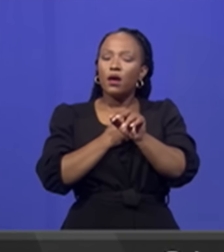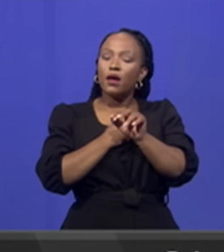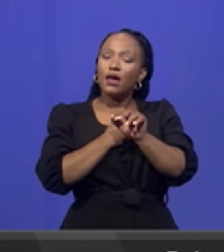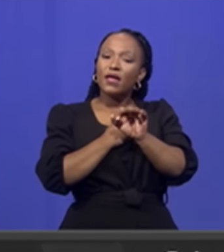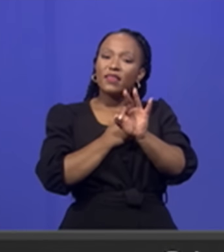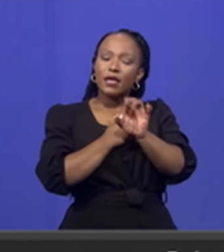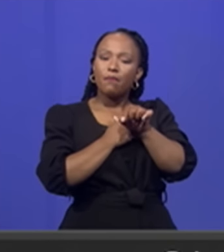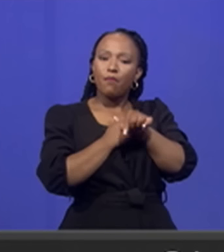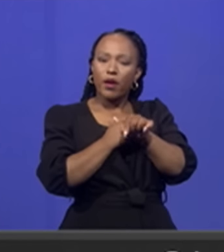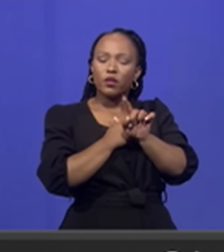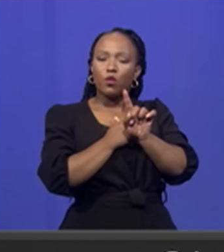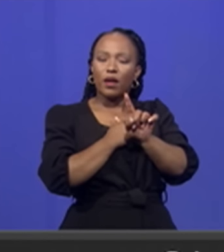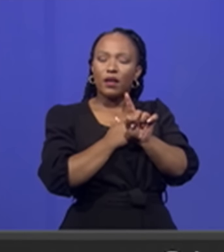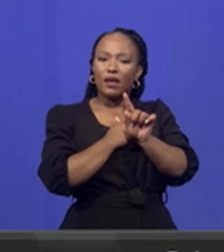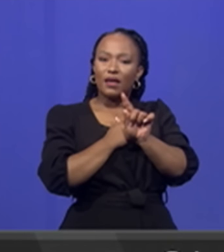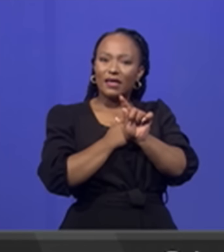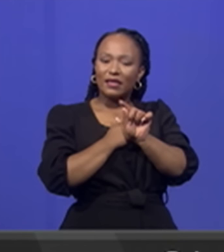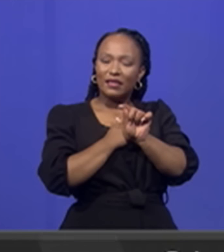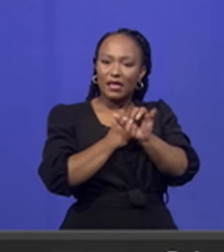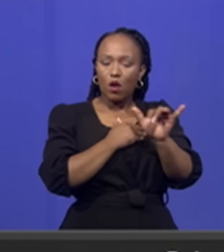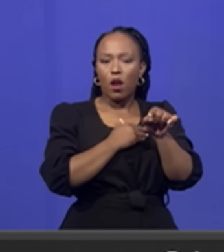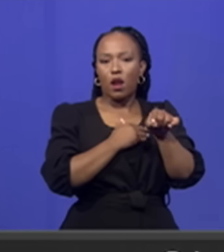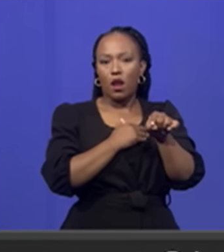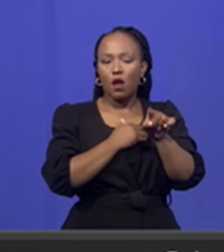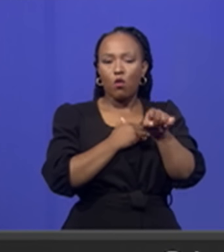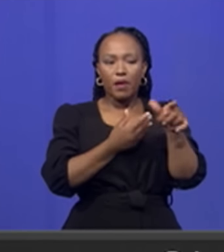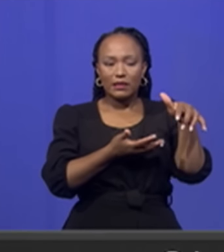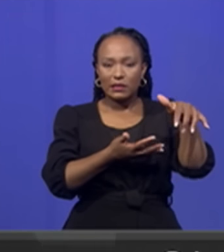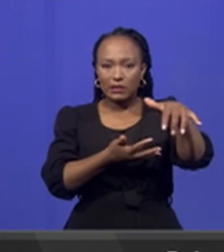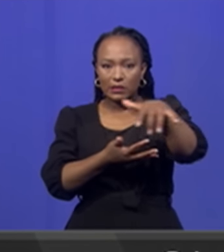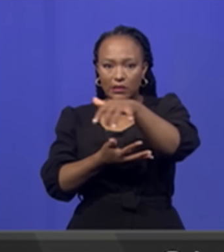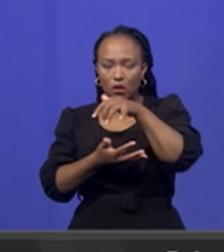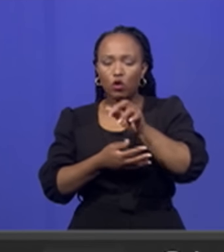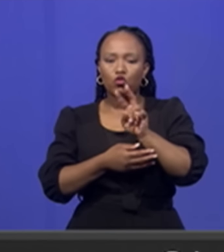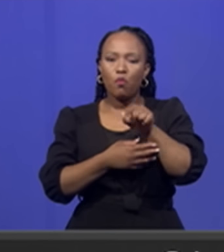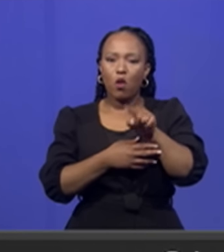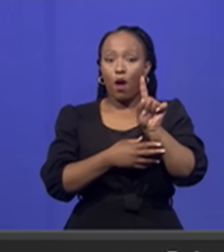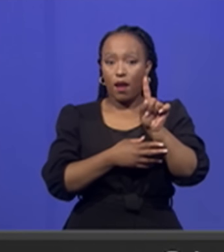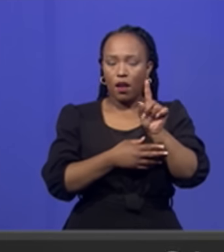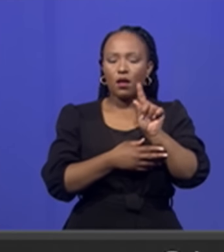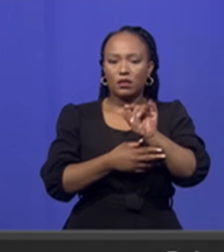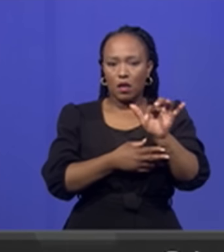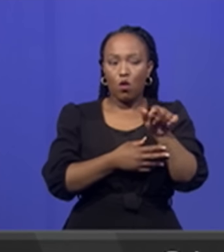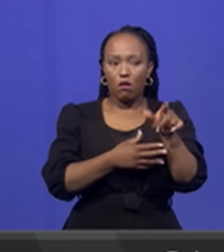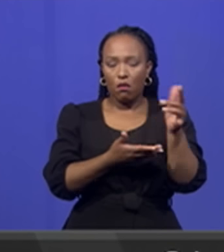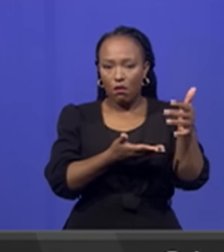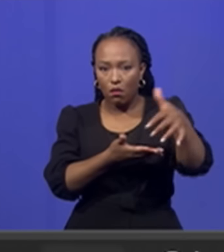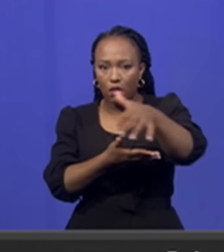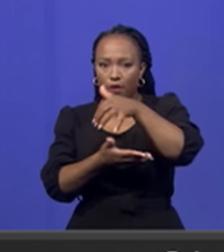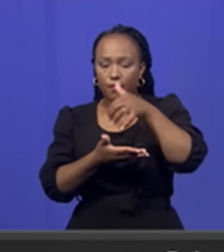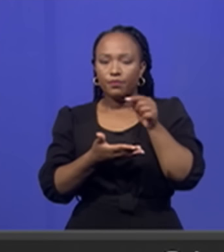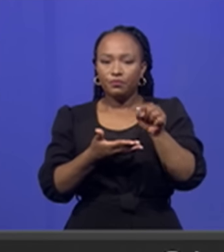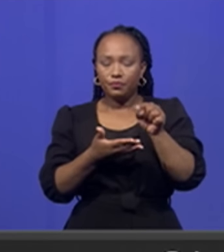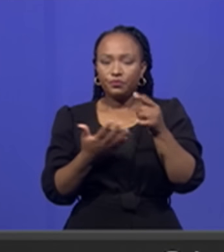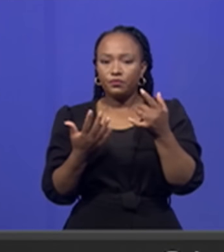year that we need to be able to collect. So Commissioner Kisvater leaves us with a challenge